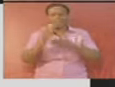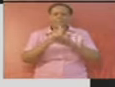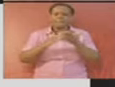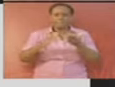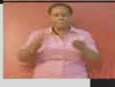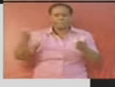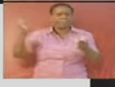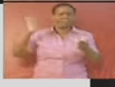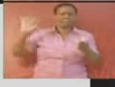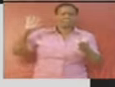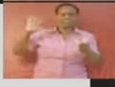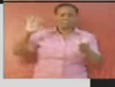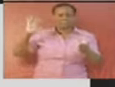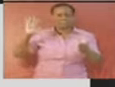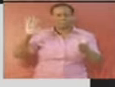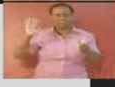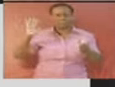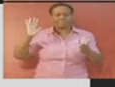have been used in the past.